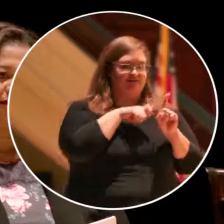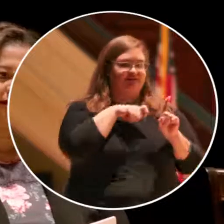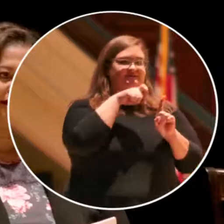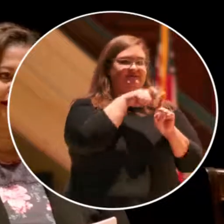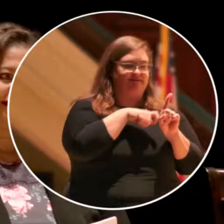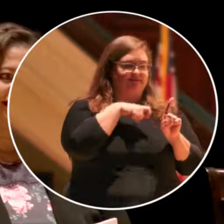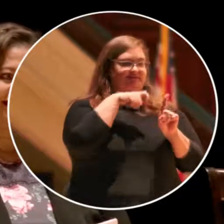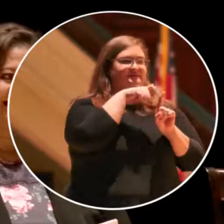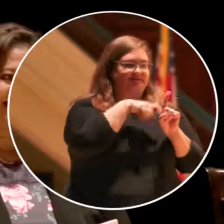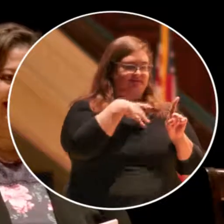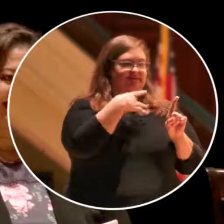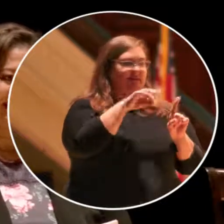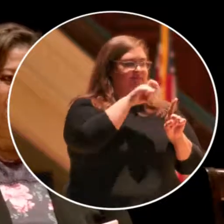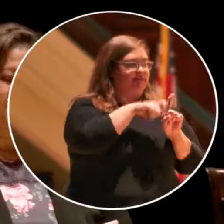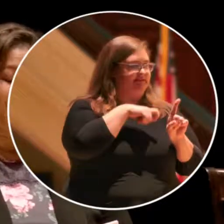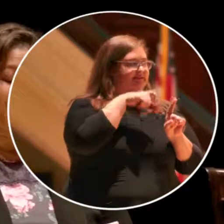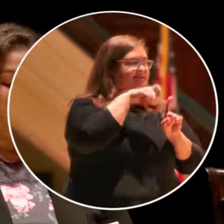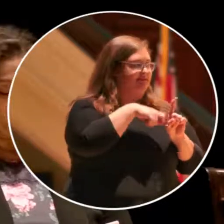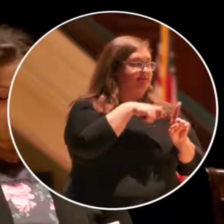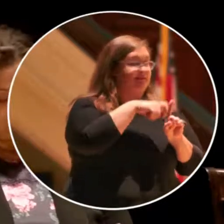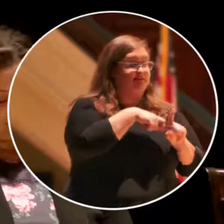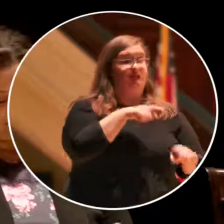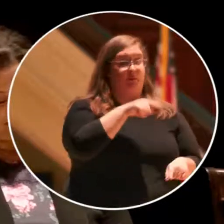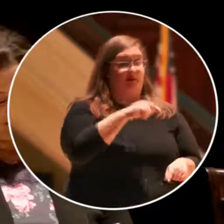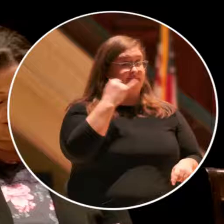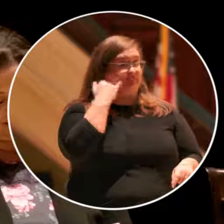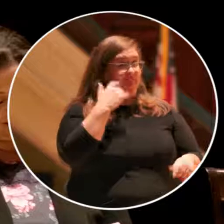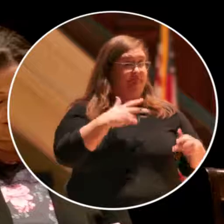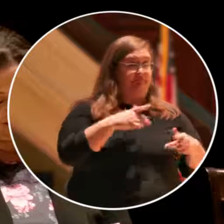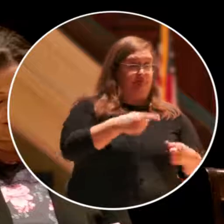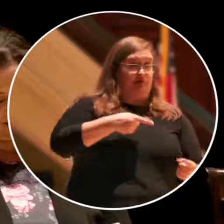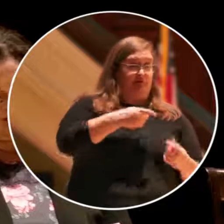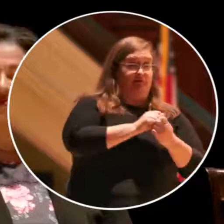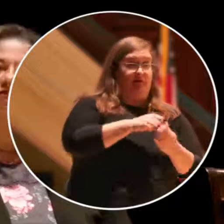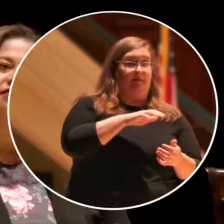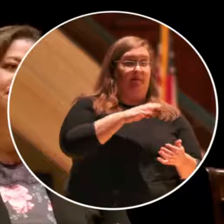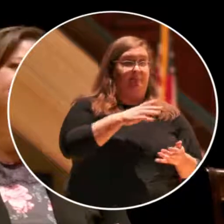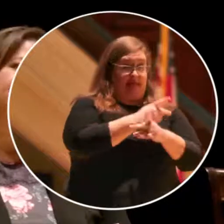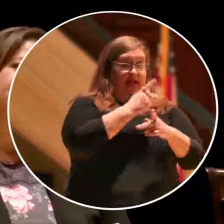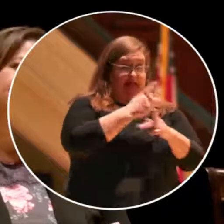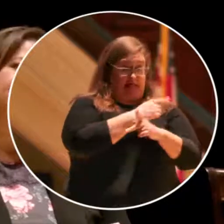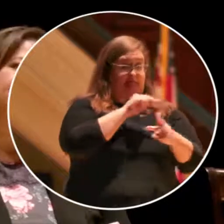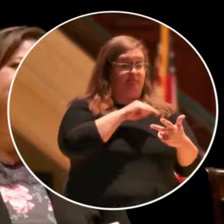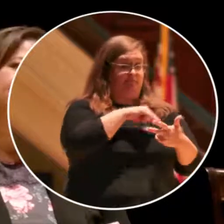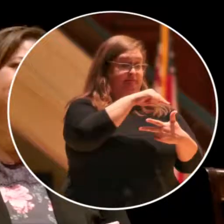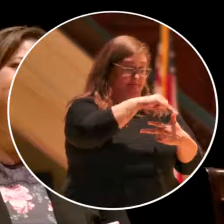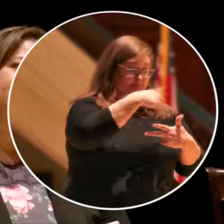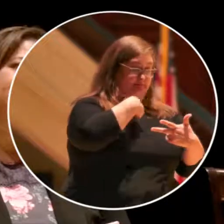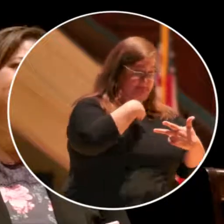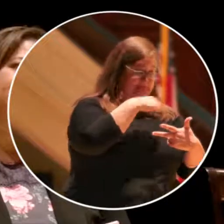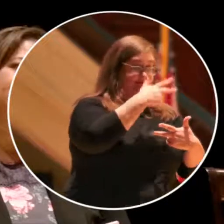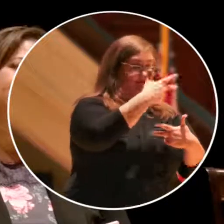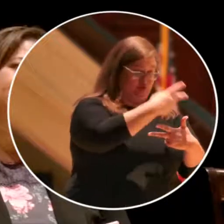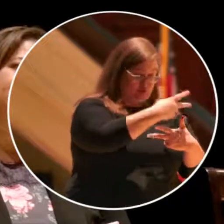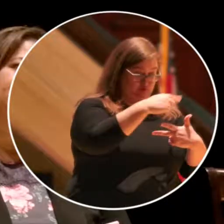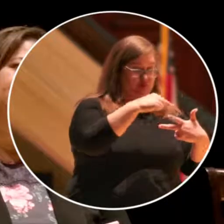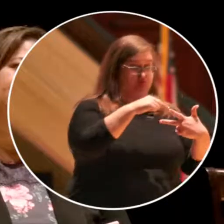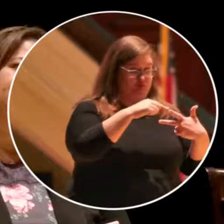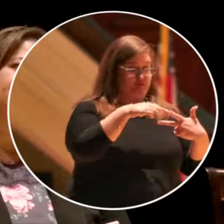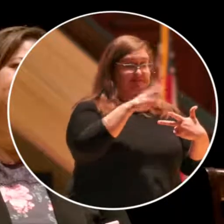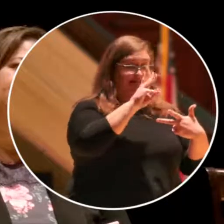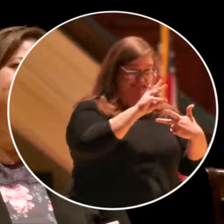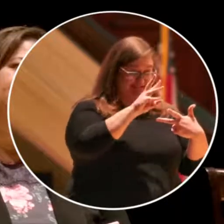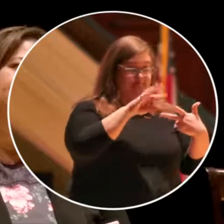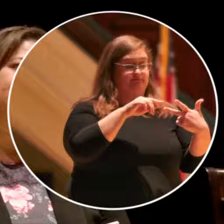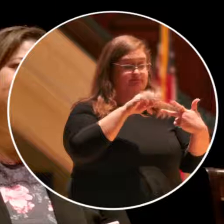we were now a family of 16. Around the time I turned 4, my dad and his wife decided to move their whole brood from